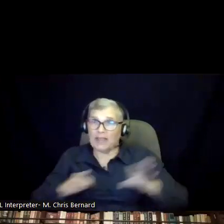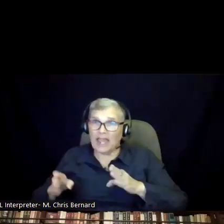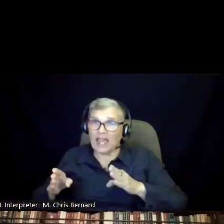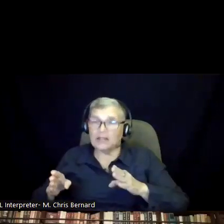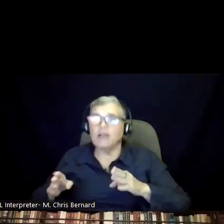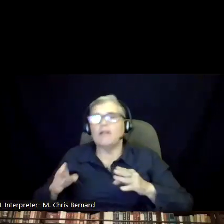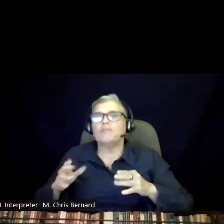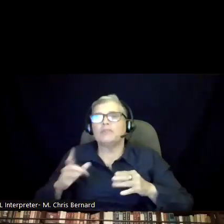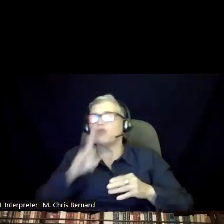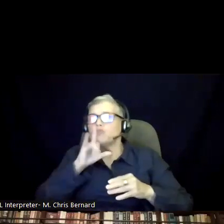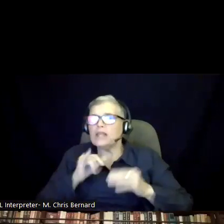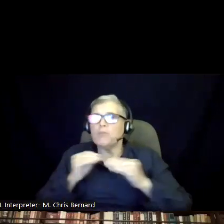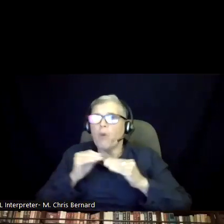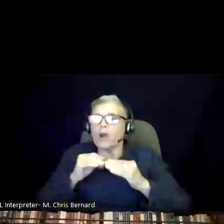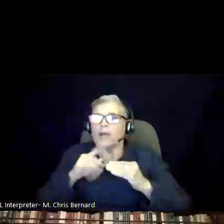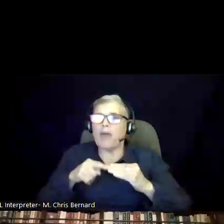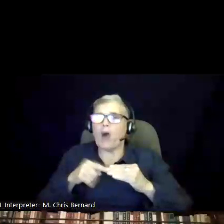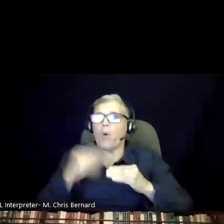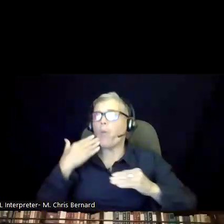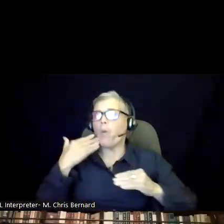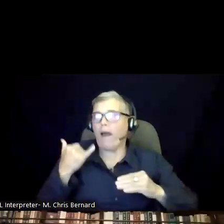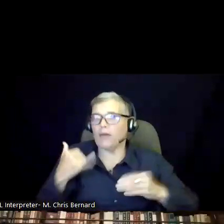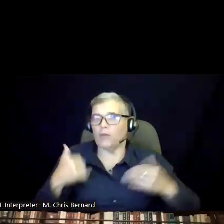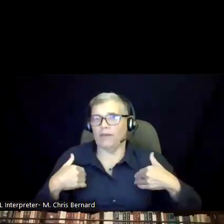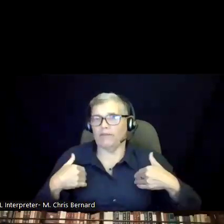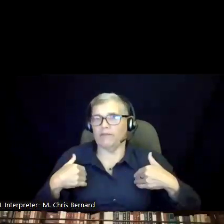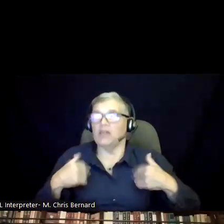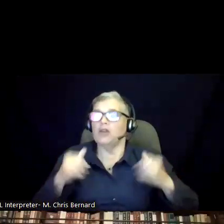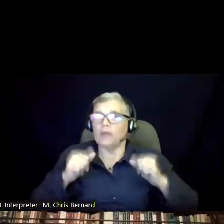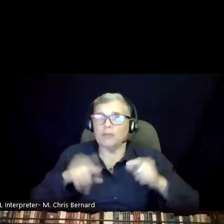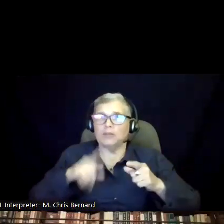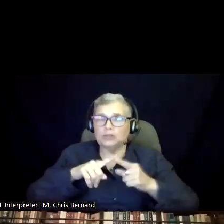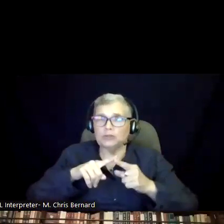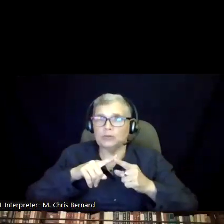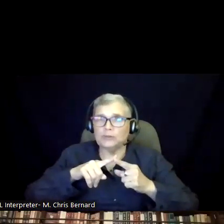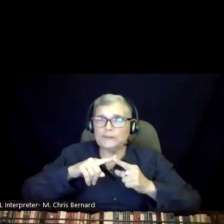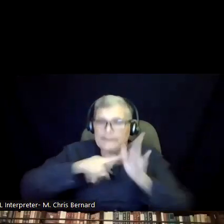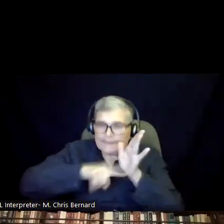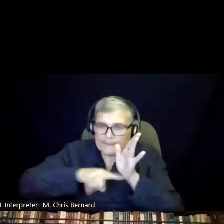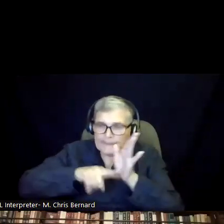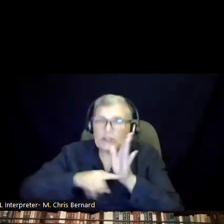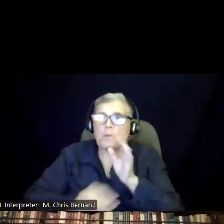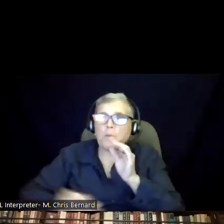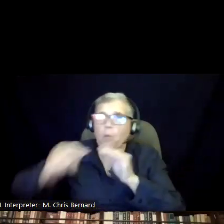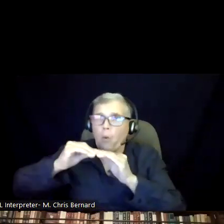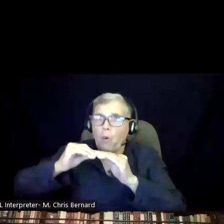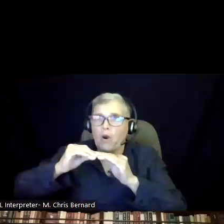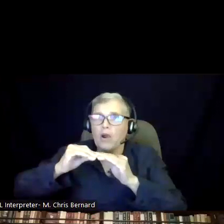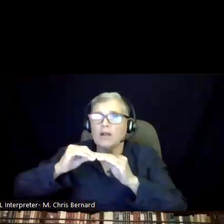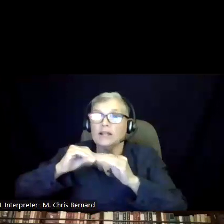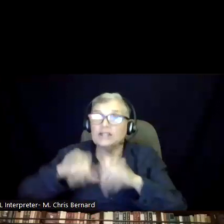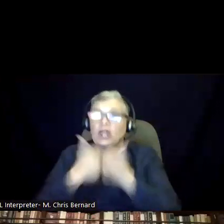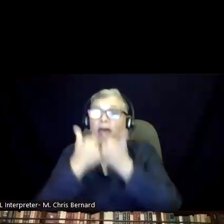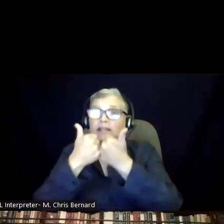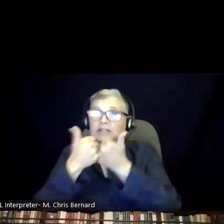And so it allows us to bore into real challenges that we're facing as a field.